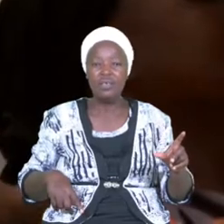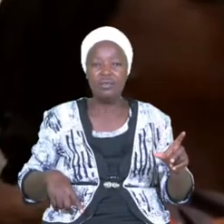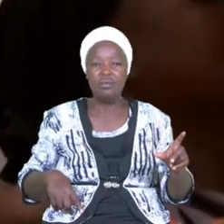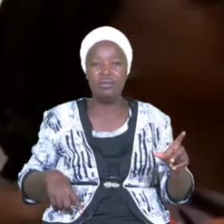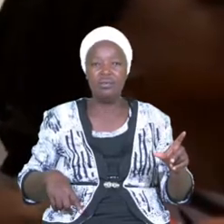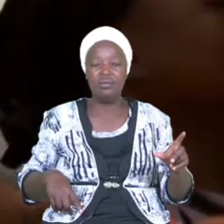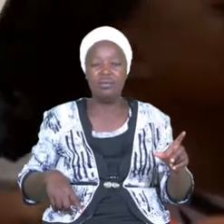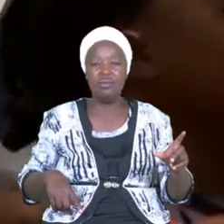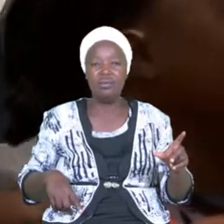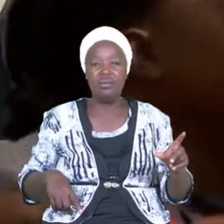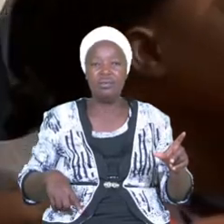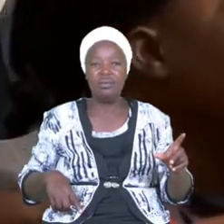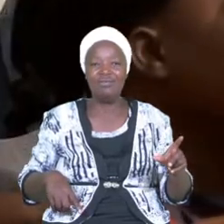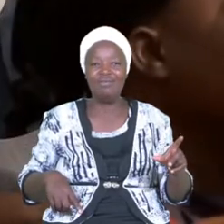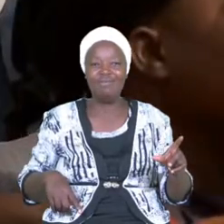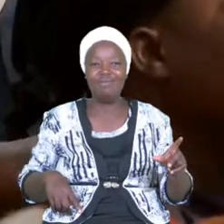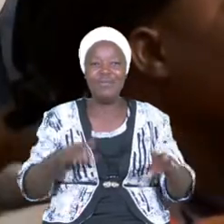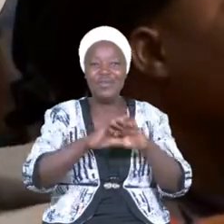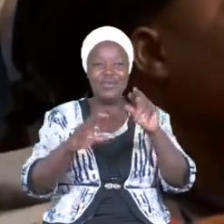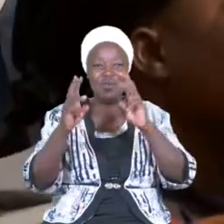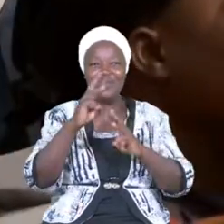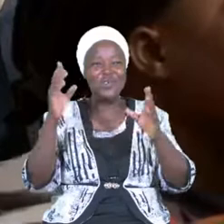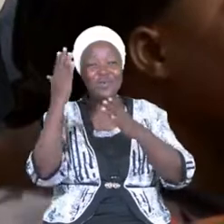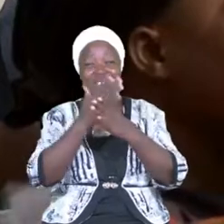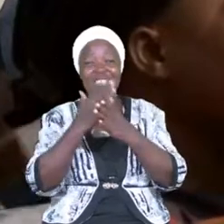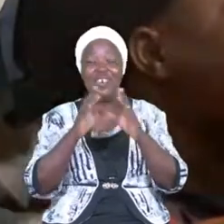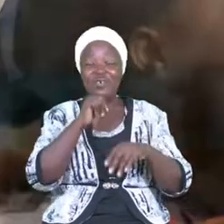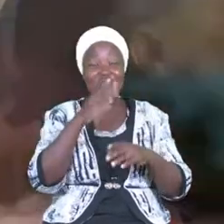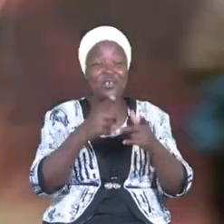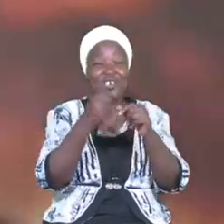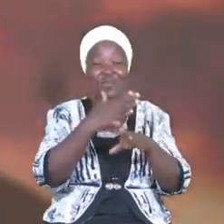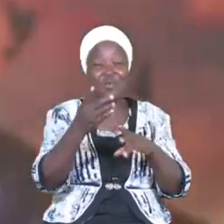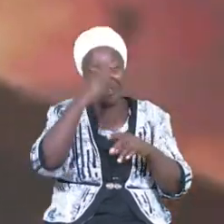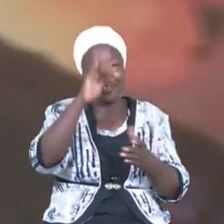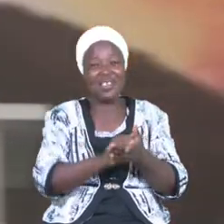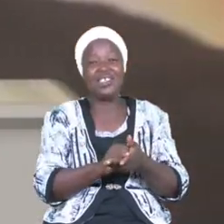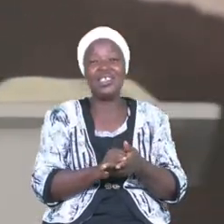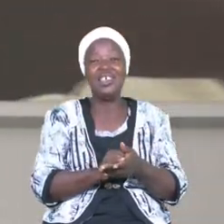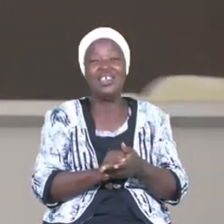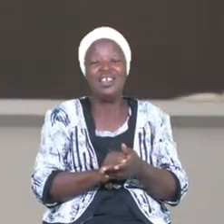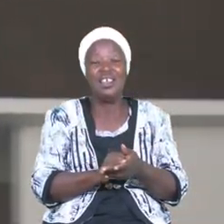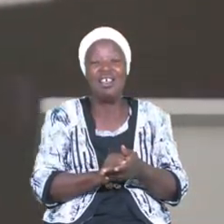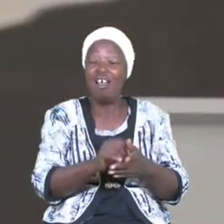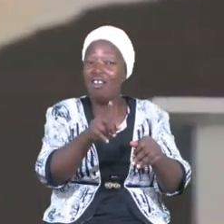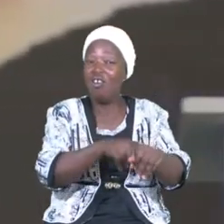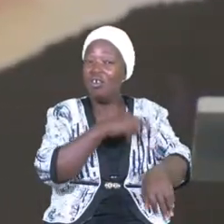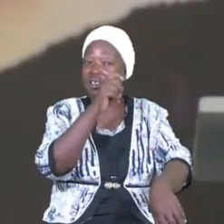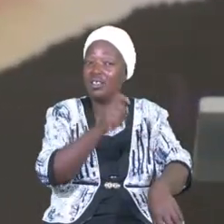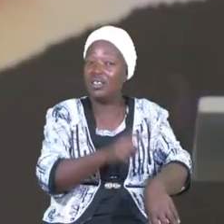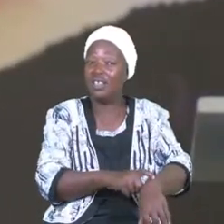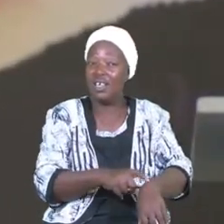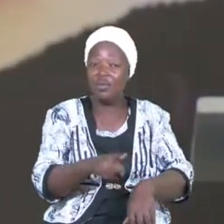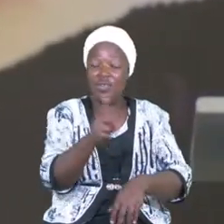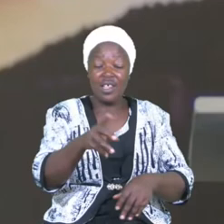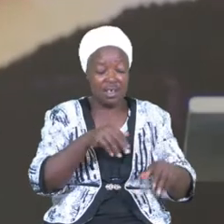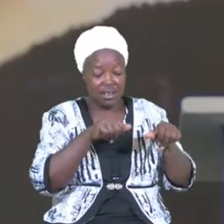don't worry, I'll not run away because of that. Long time they abode, and then he said,